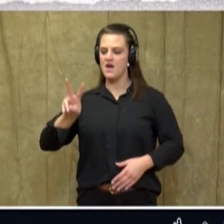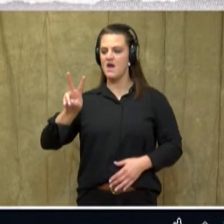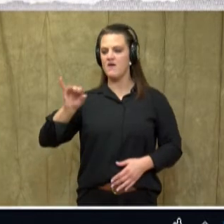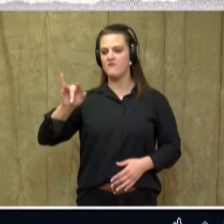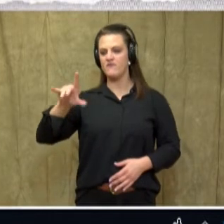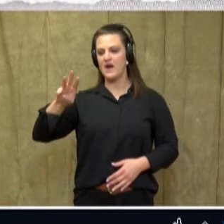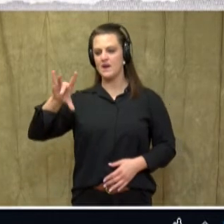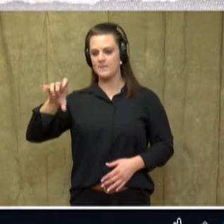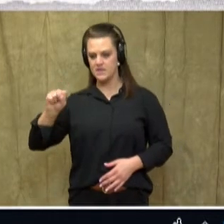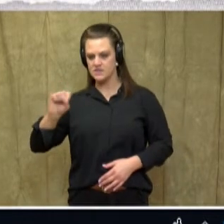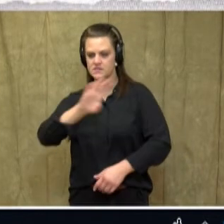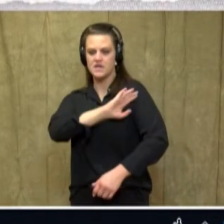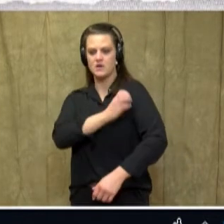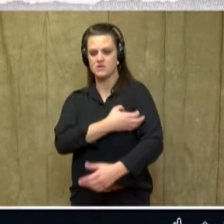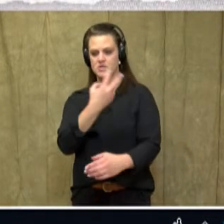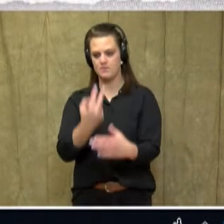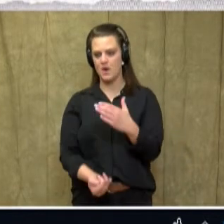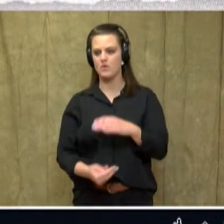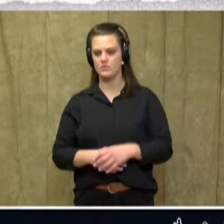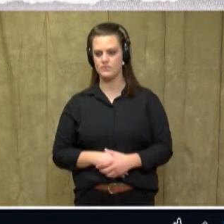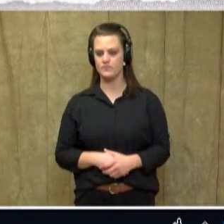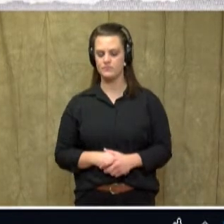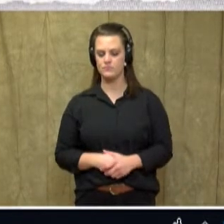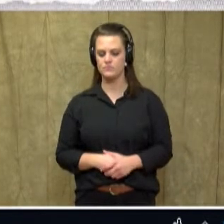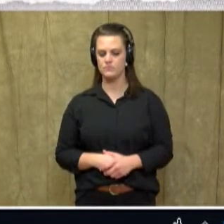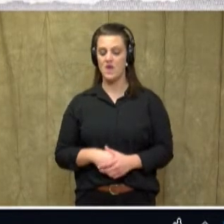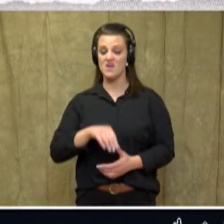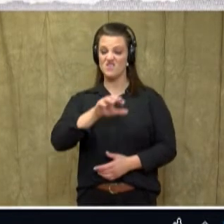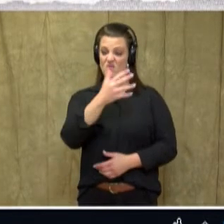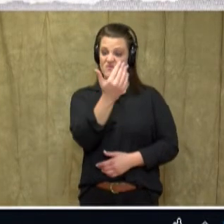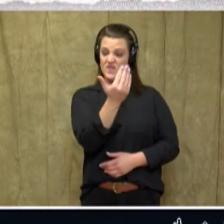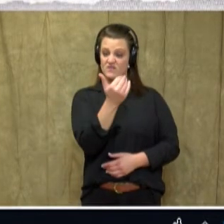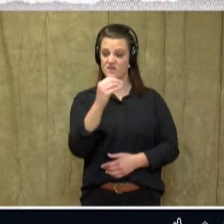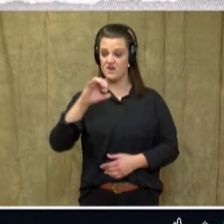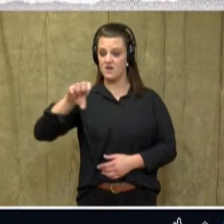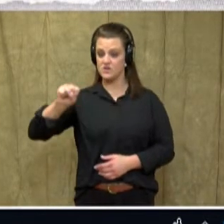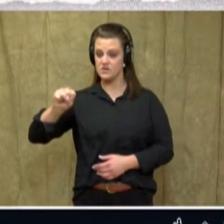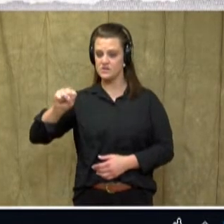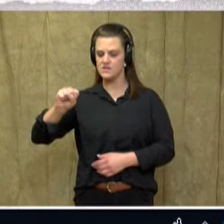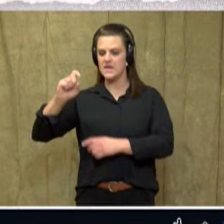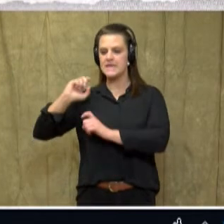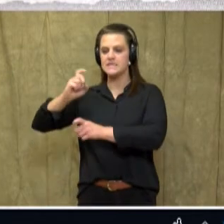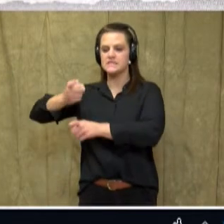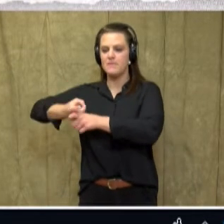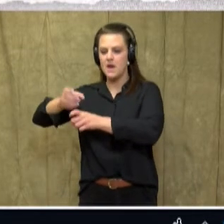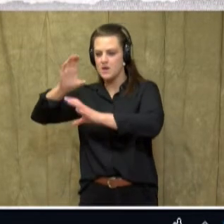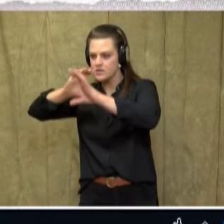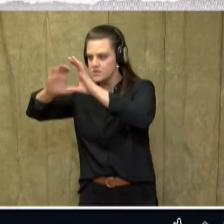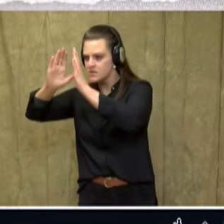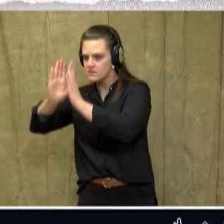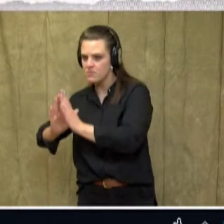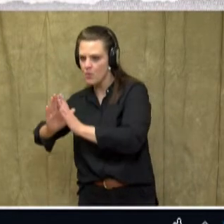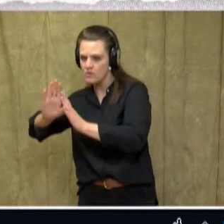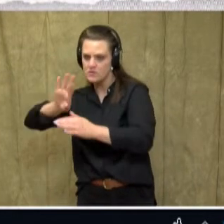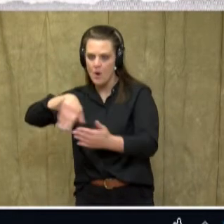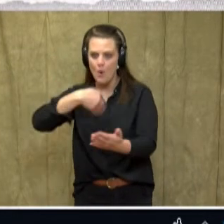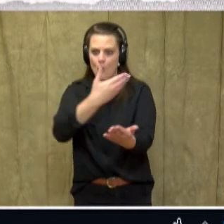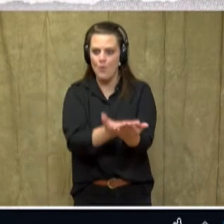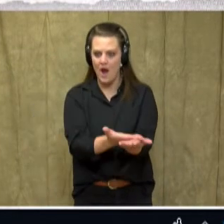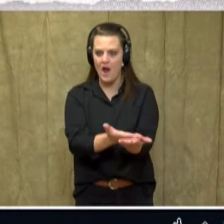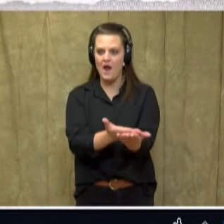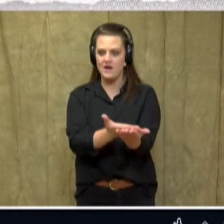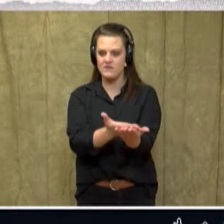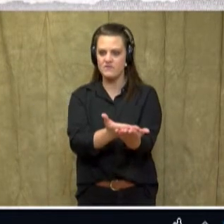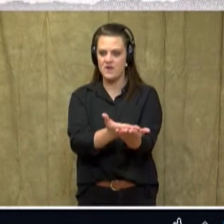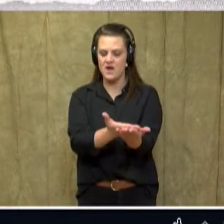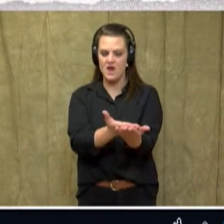During the 1500s, Spanish explorers to that region encountered the potato.